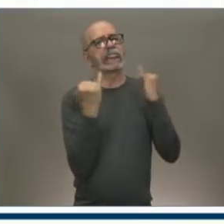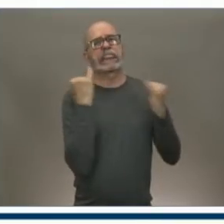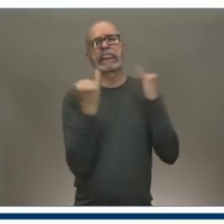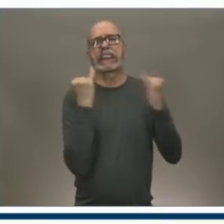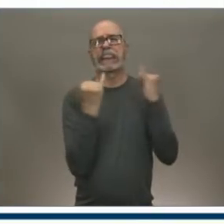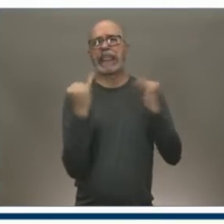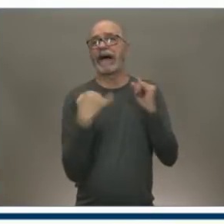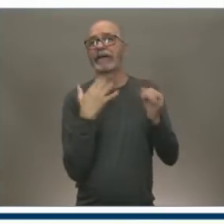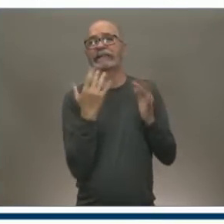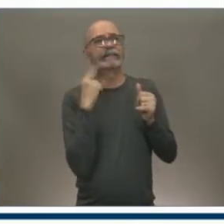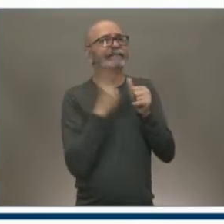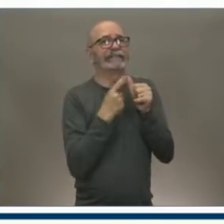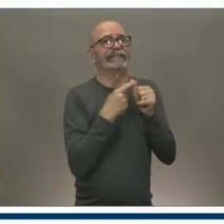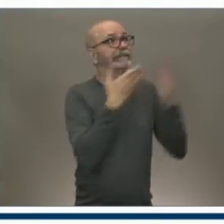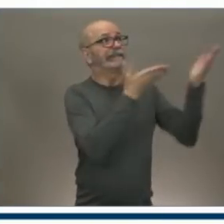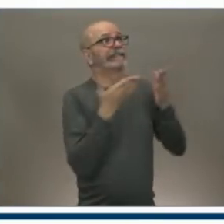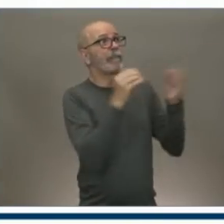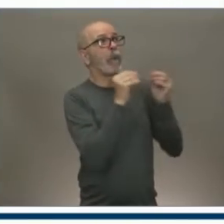still unpredictable.